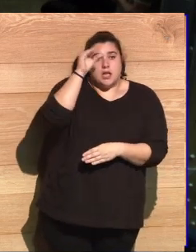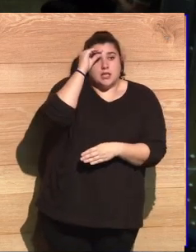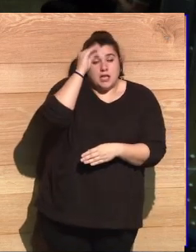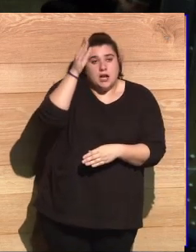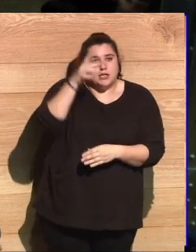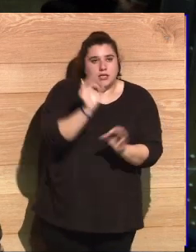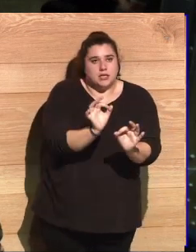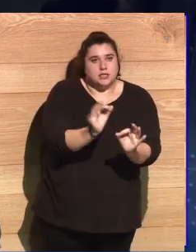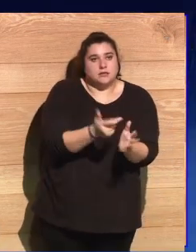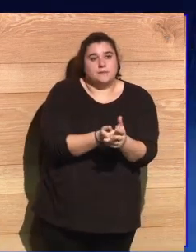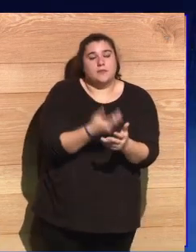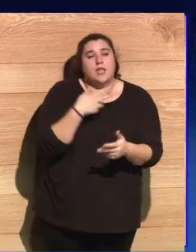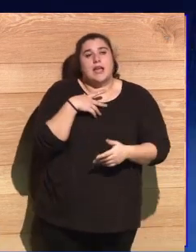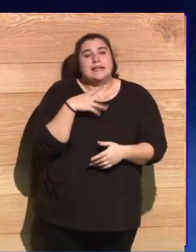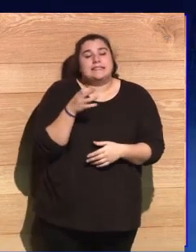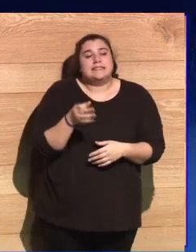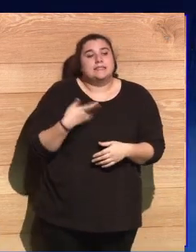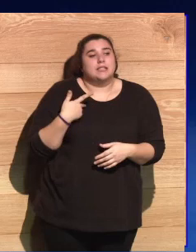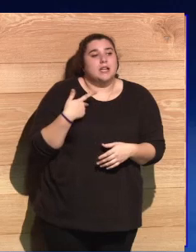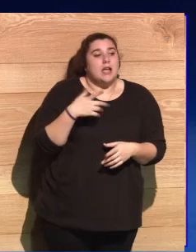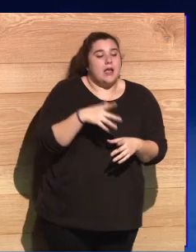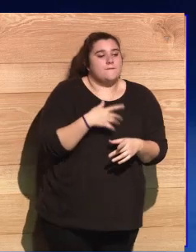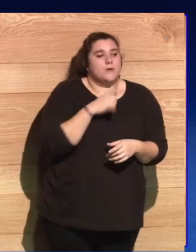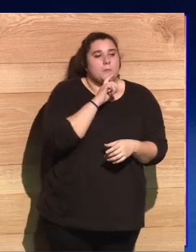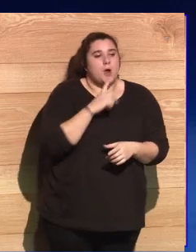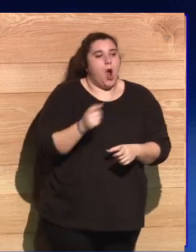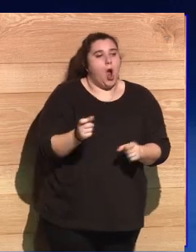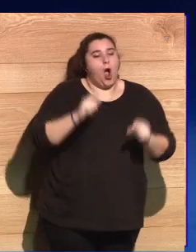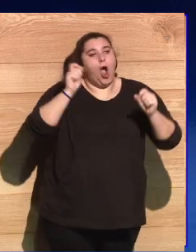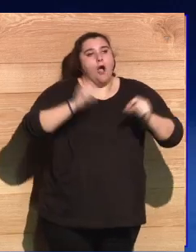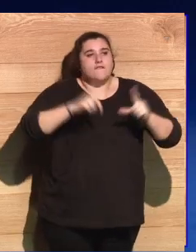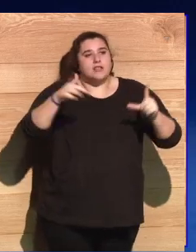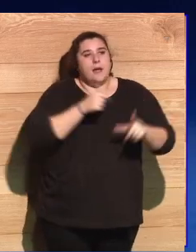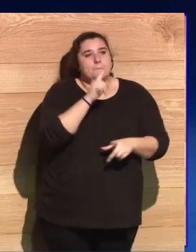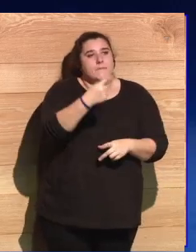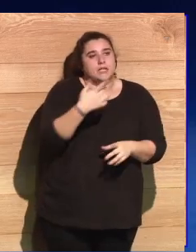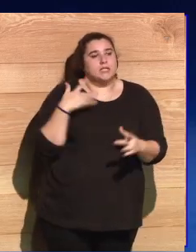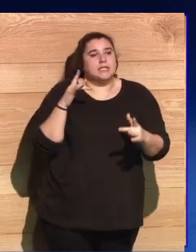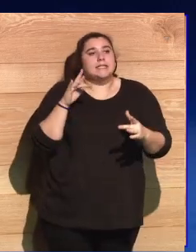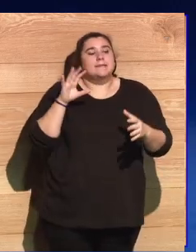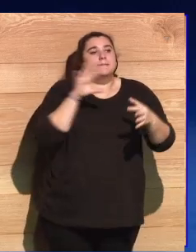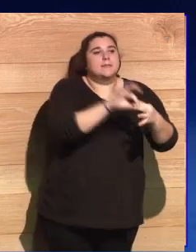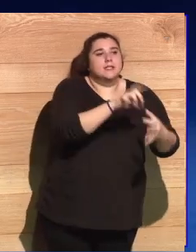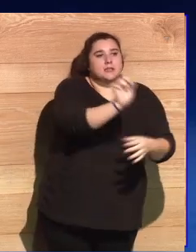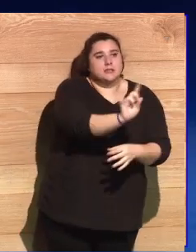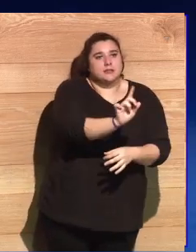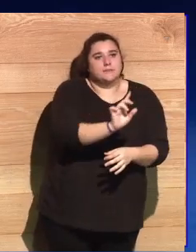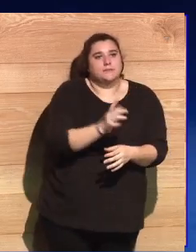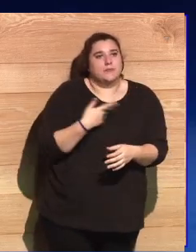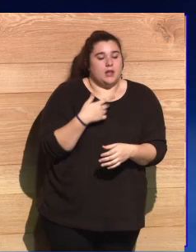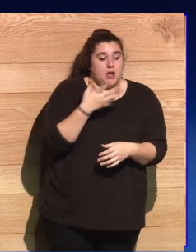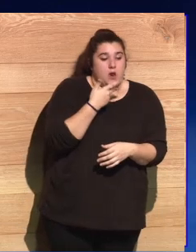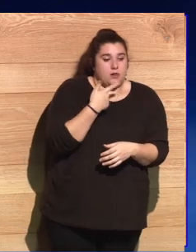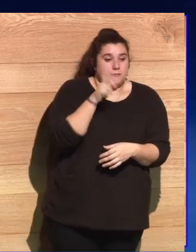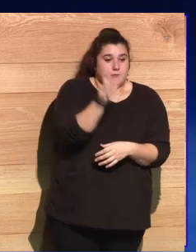never goes for the first offer. So he said, well, if I know this woman who owns the company, and she's the one